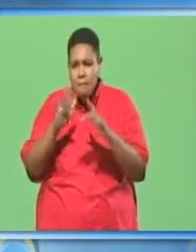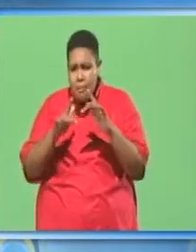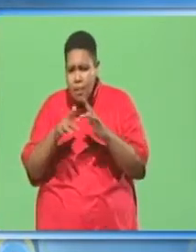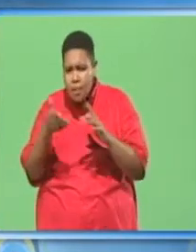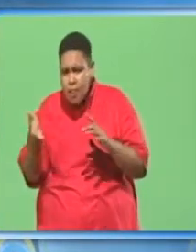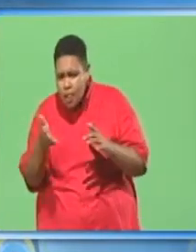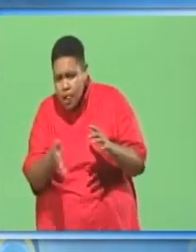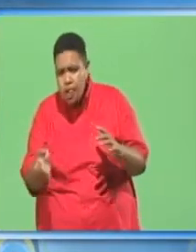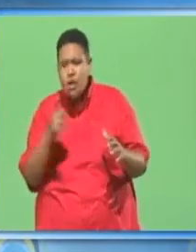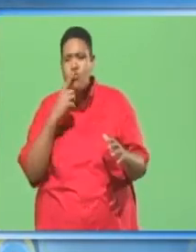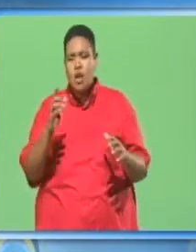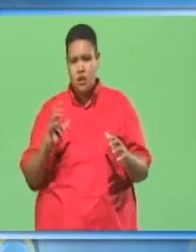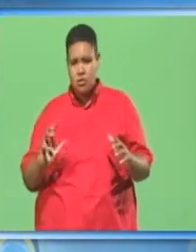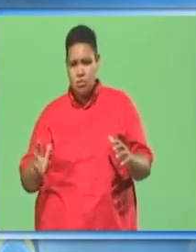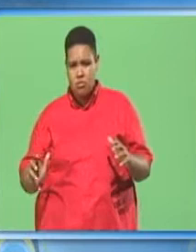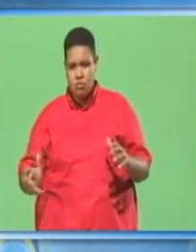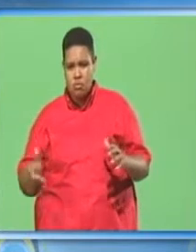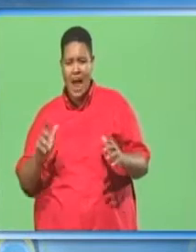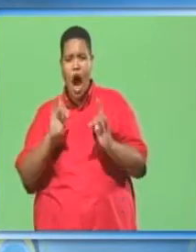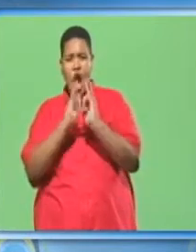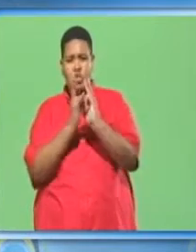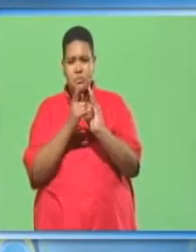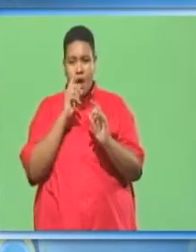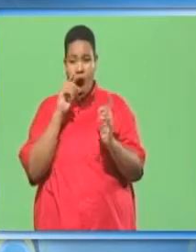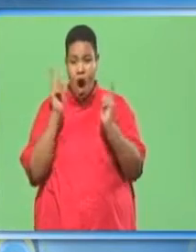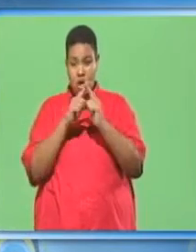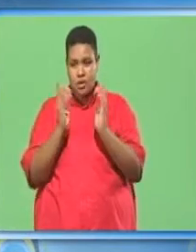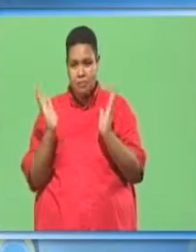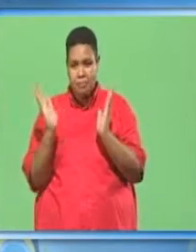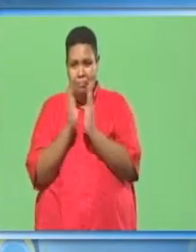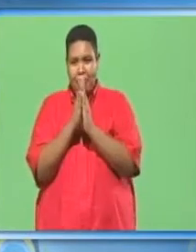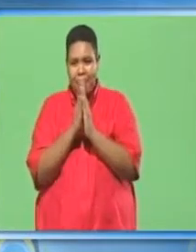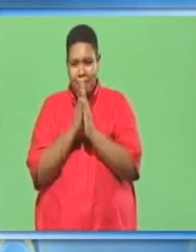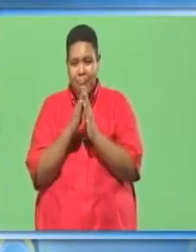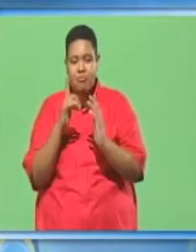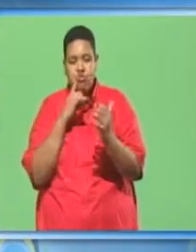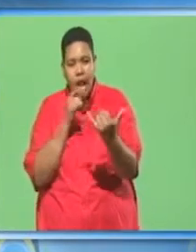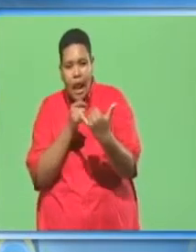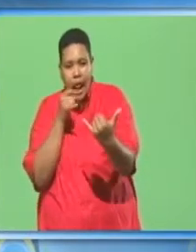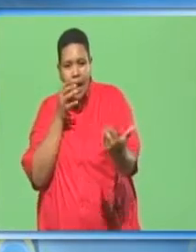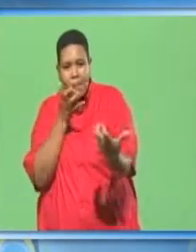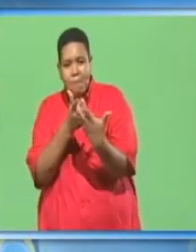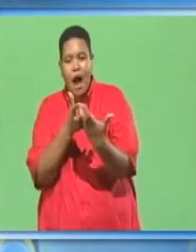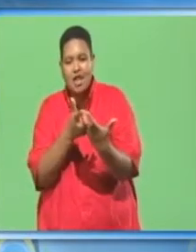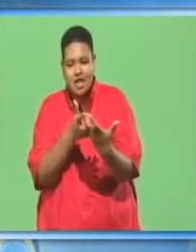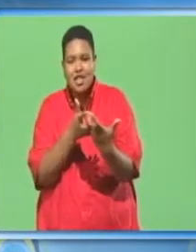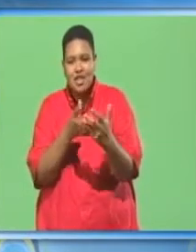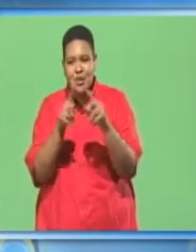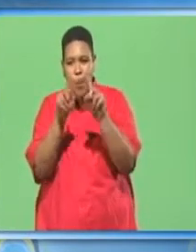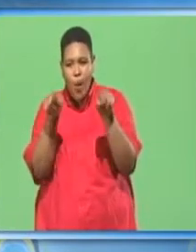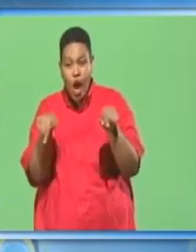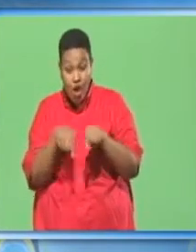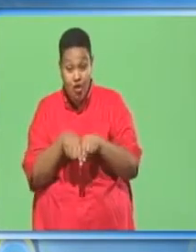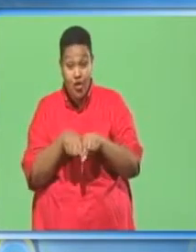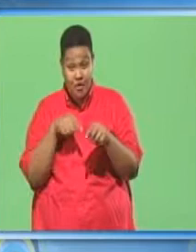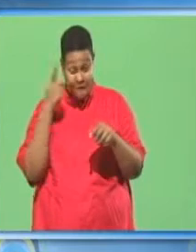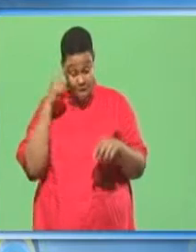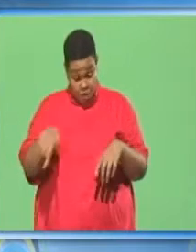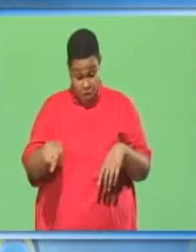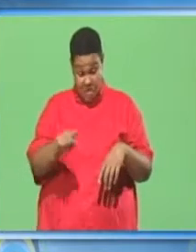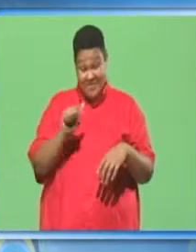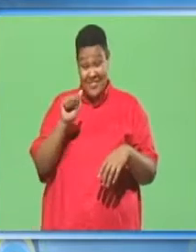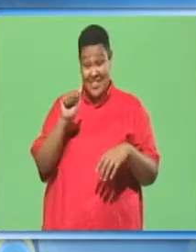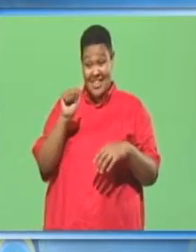saw blade angle adjustment crank until the saw blade aligns with the square's blade. For the angle of